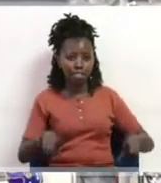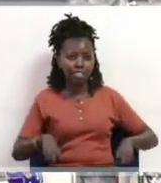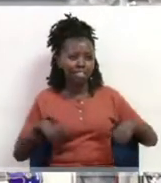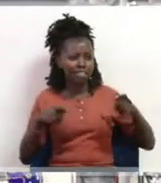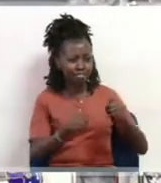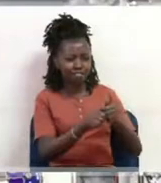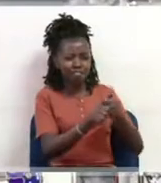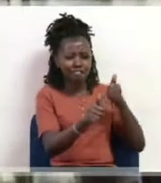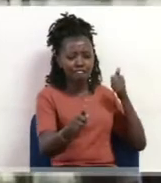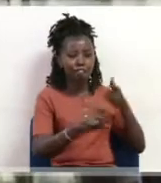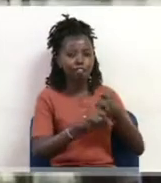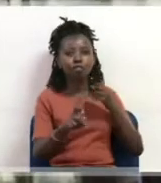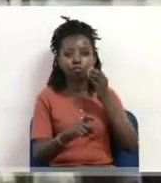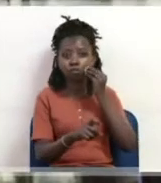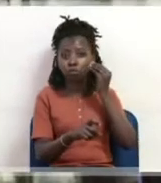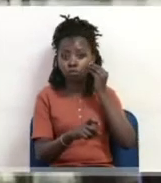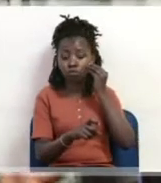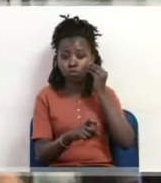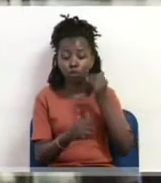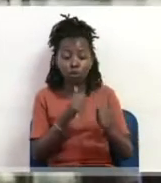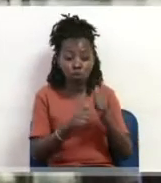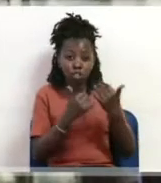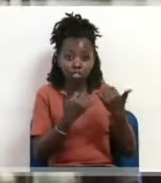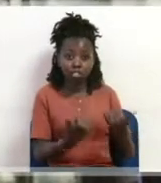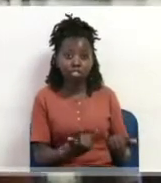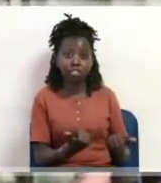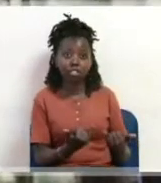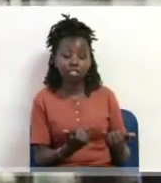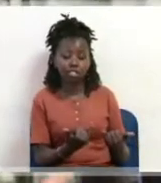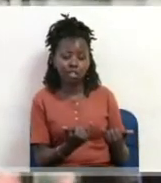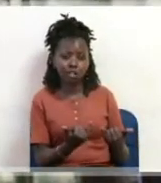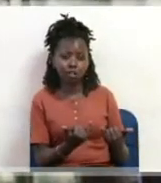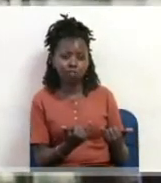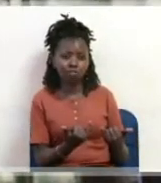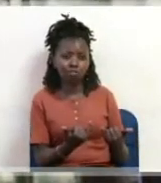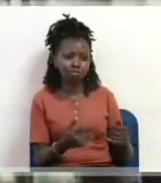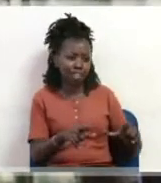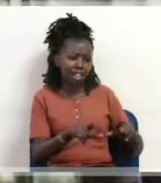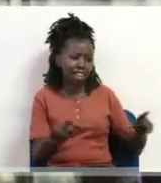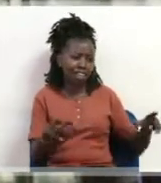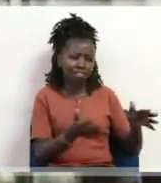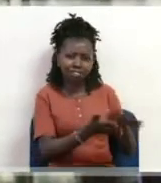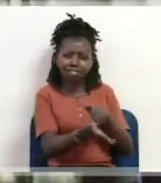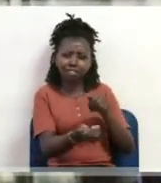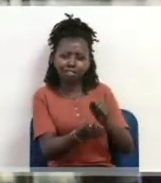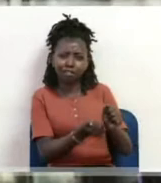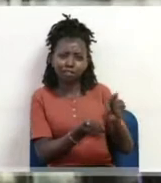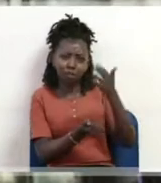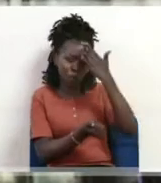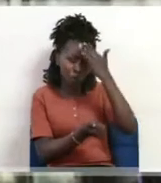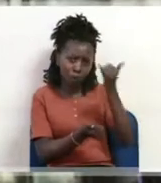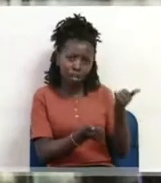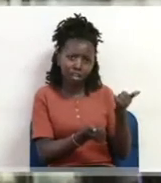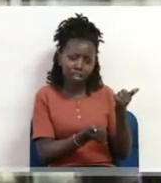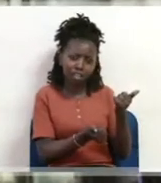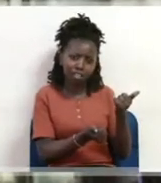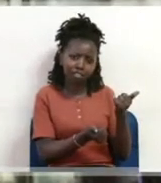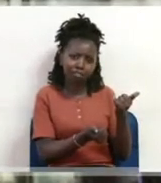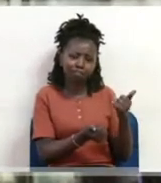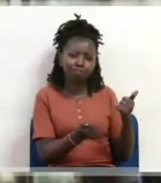knew, which is now a land that is in waste because of the destruction that has taken